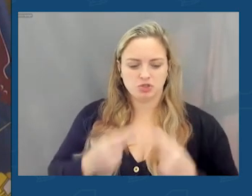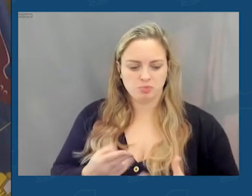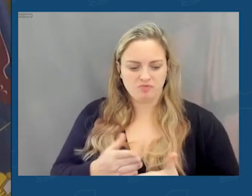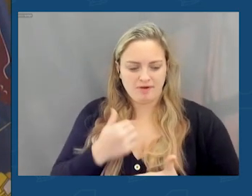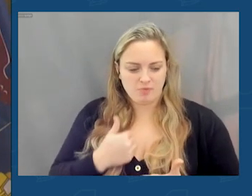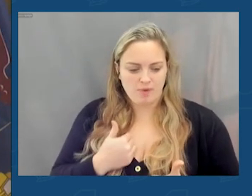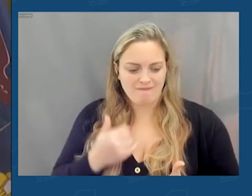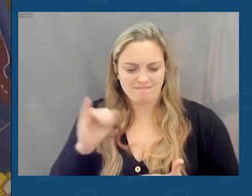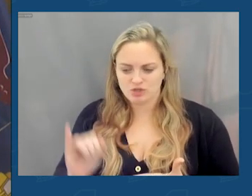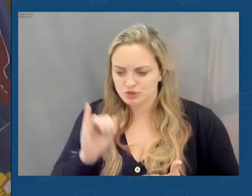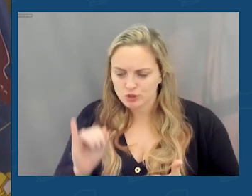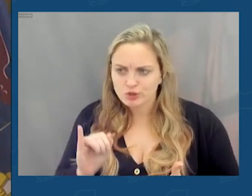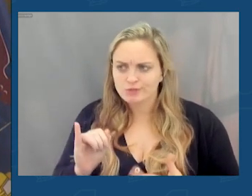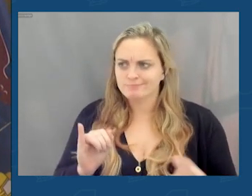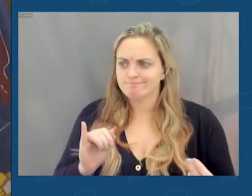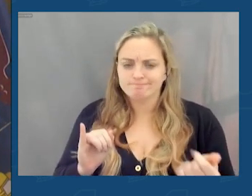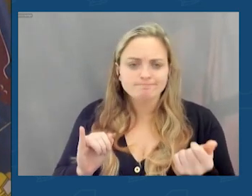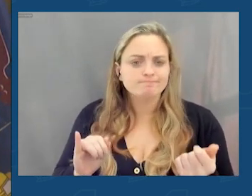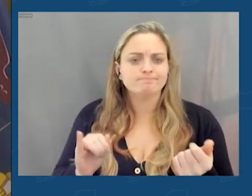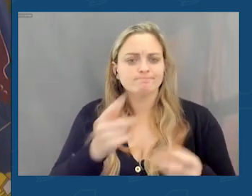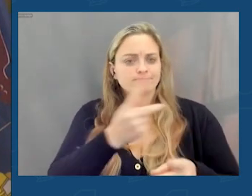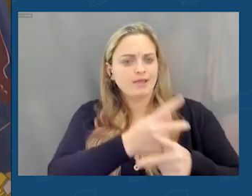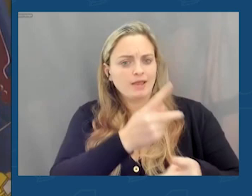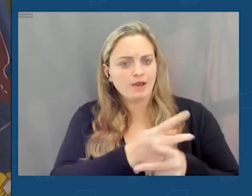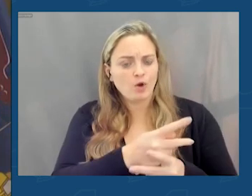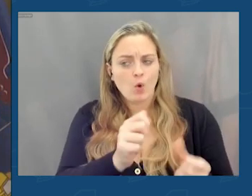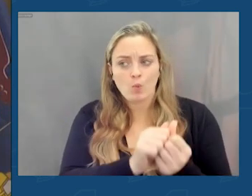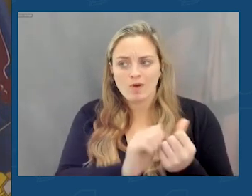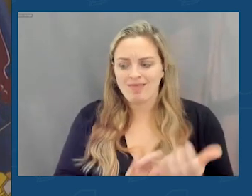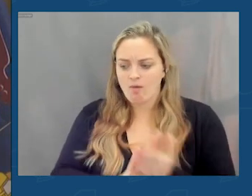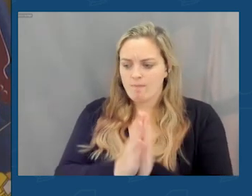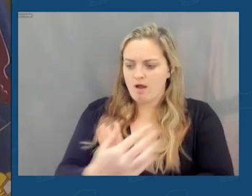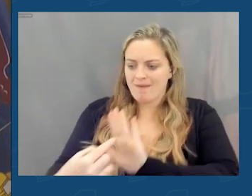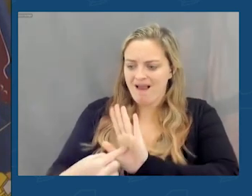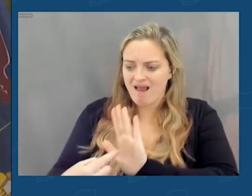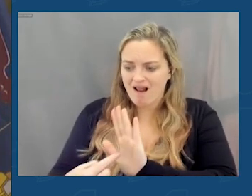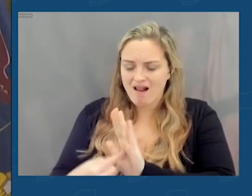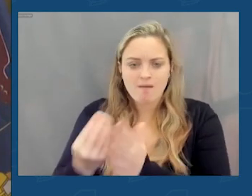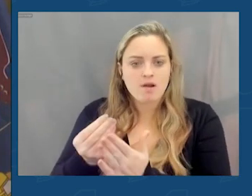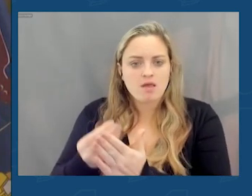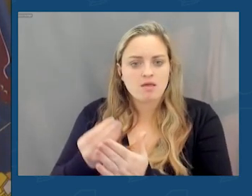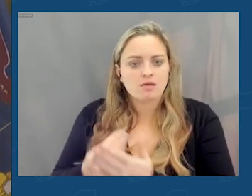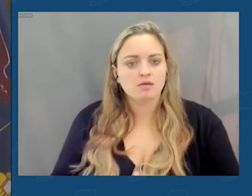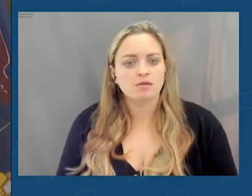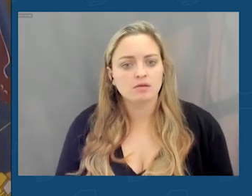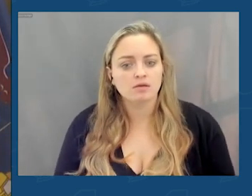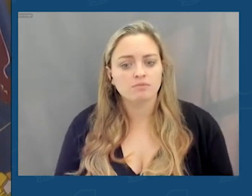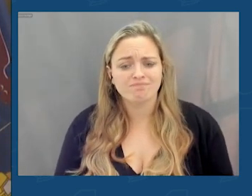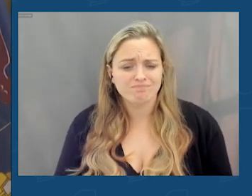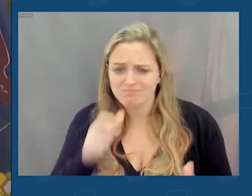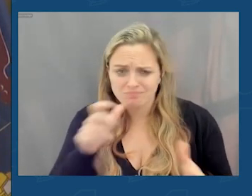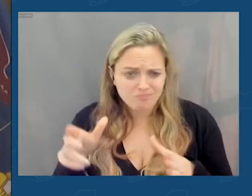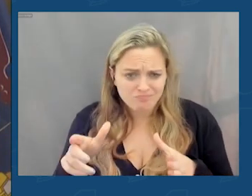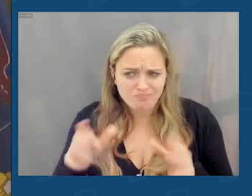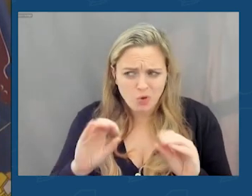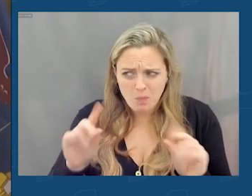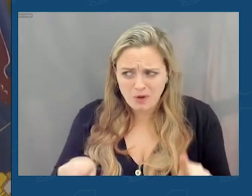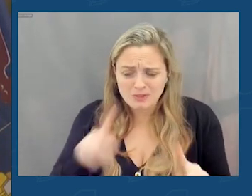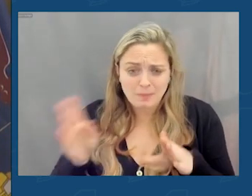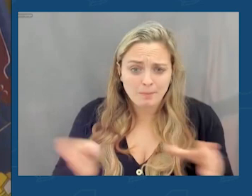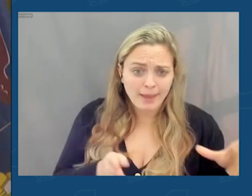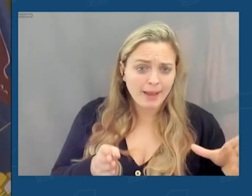the ability to get health care without sliding into crushing debt. And so that's what we're talking about. No one plans to go to an emergency room. No one plans to break a